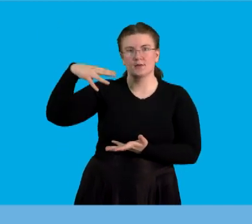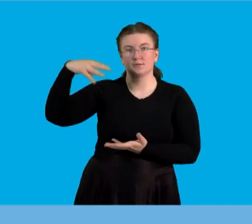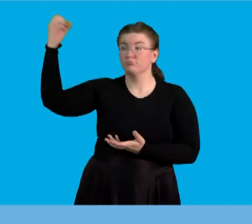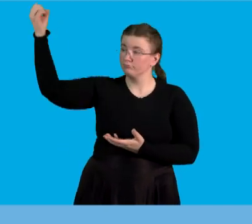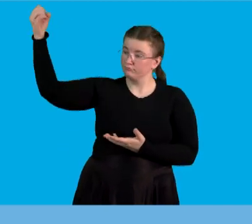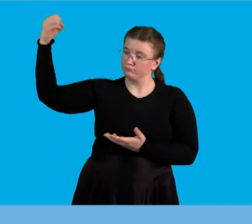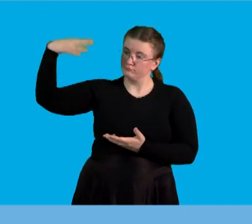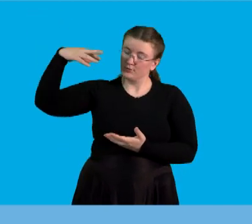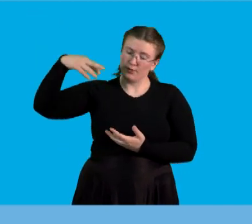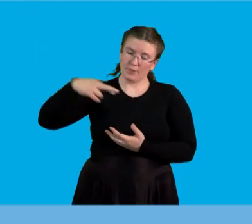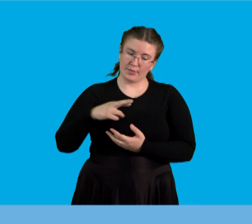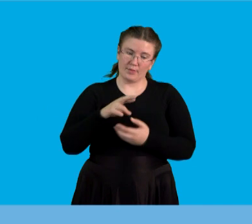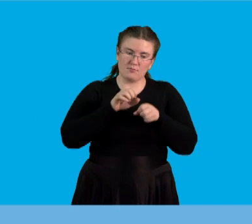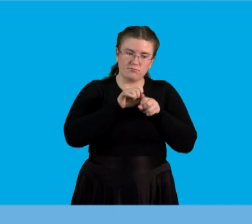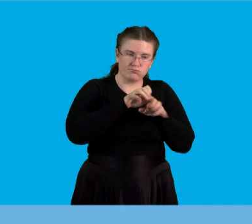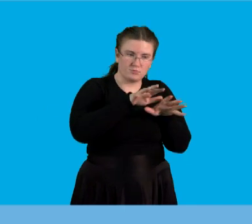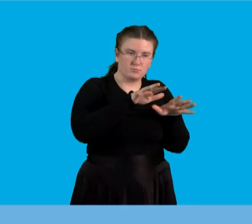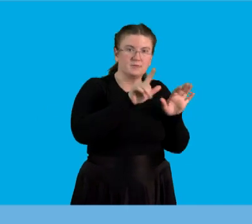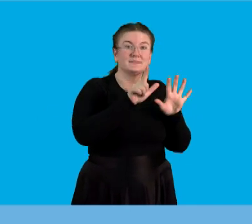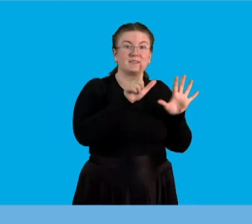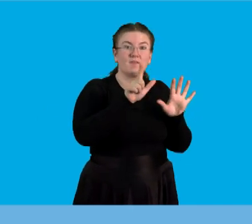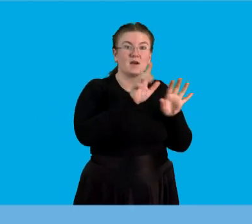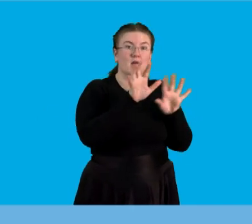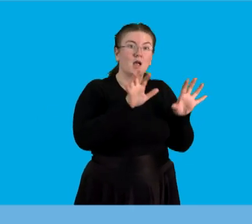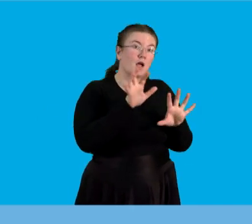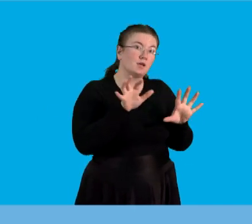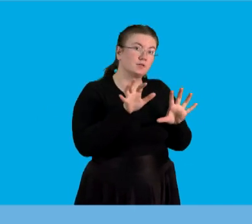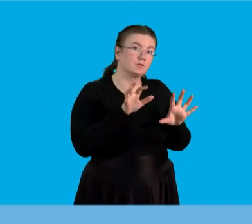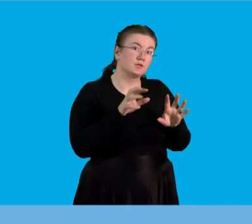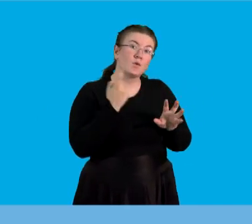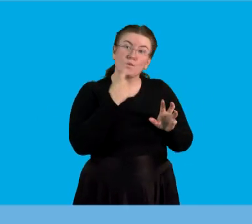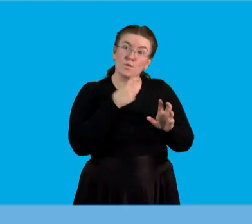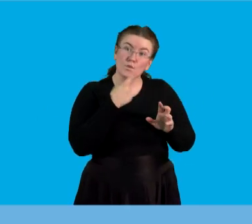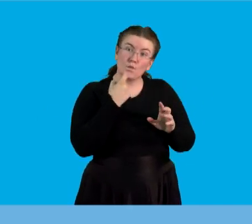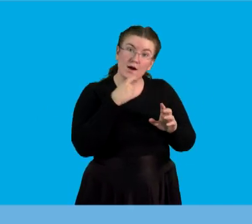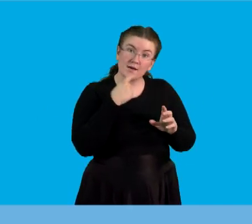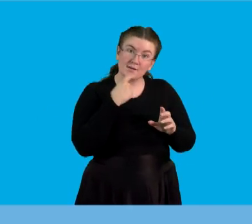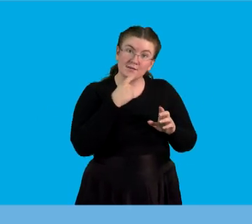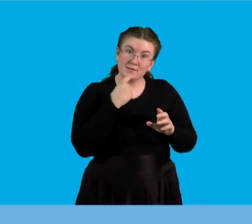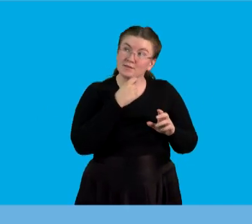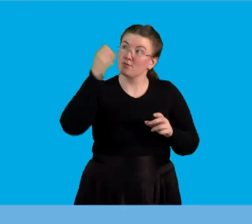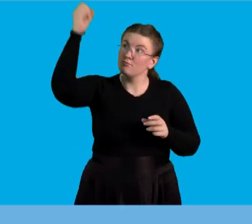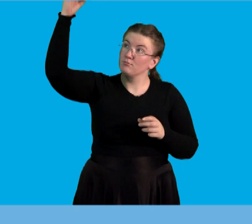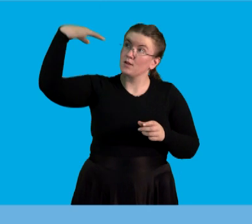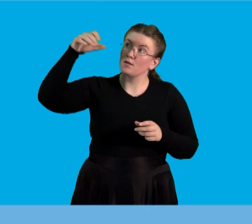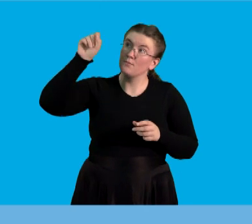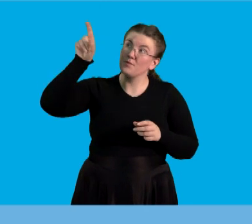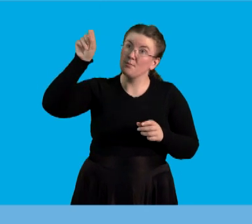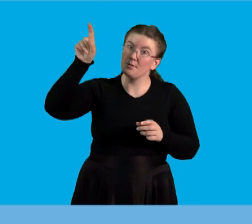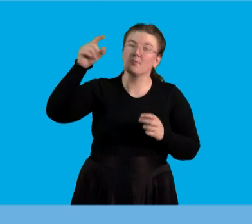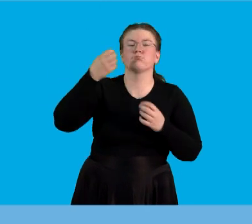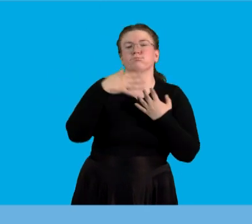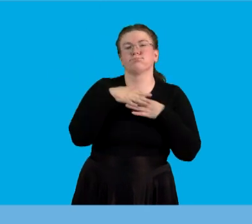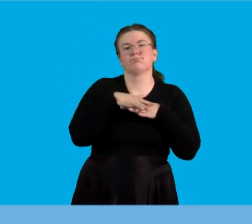if that white light splits into 7 different colors, that tells us now that the white light is the combination of all these